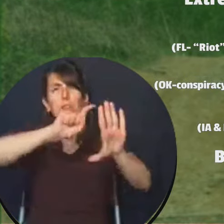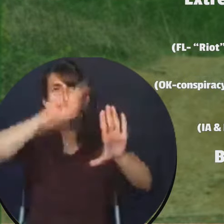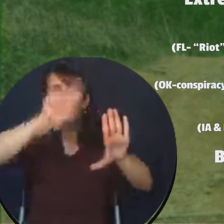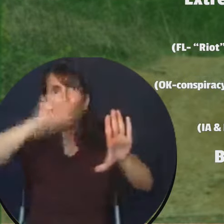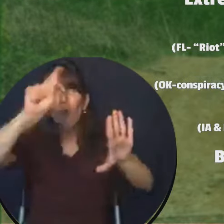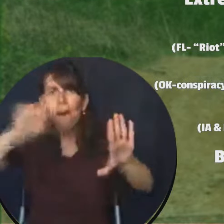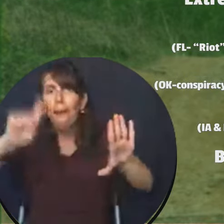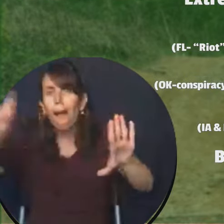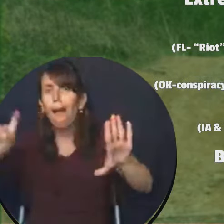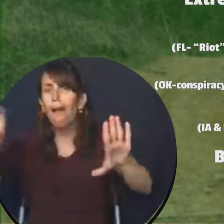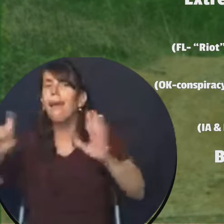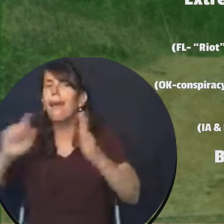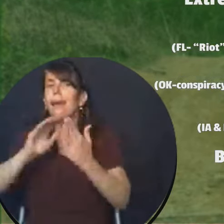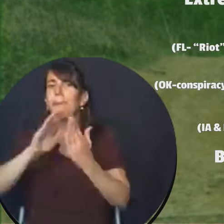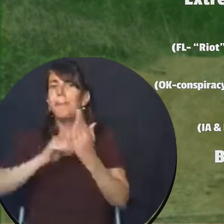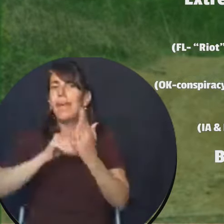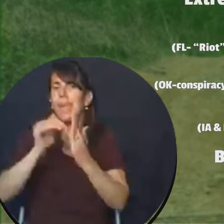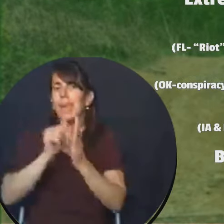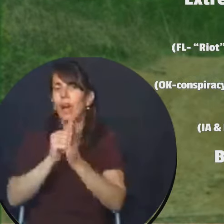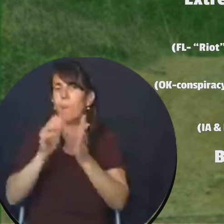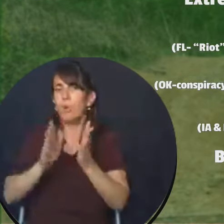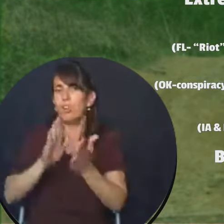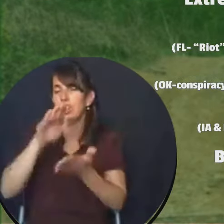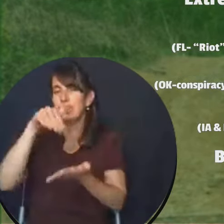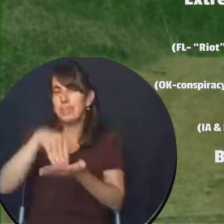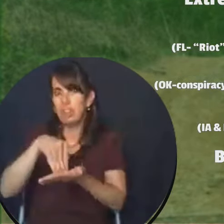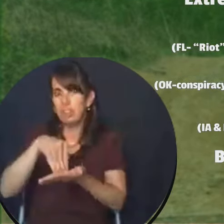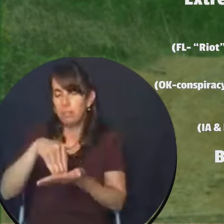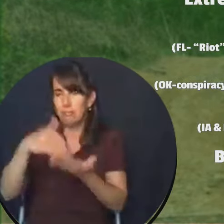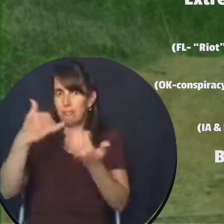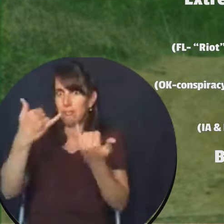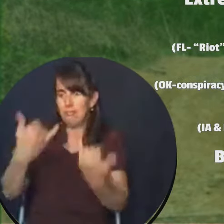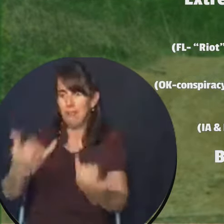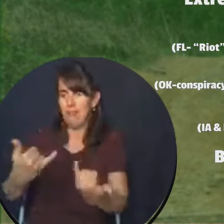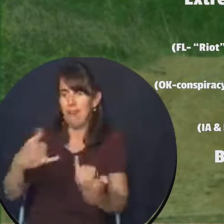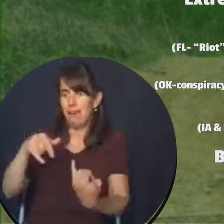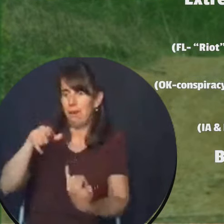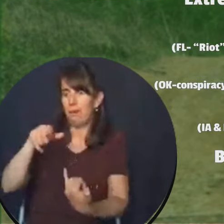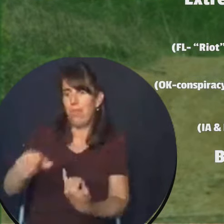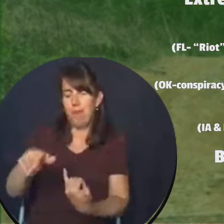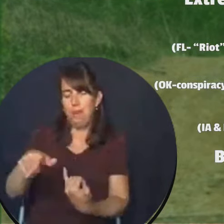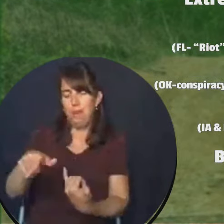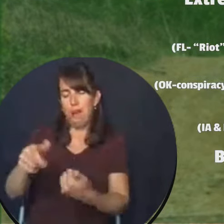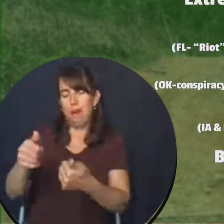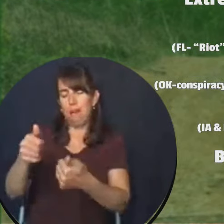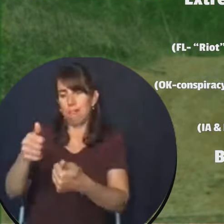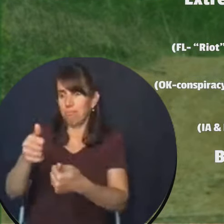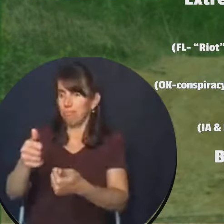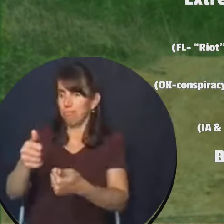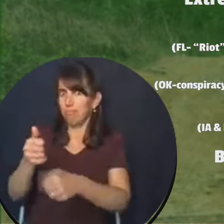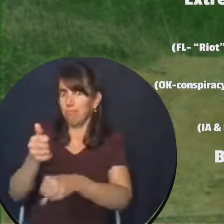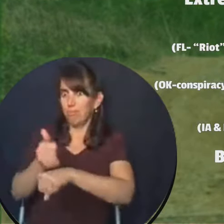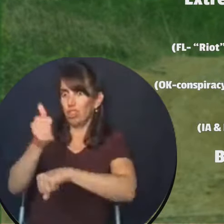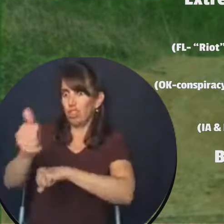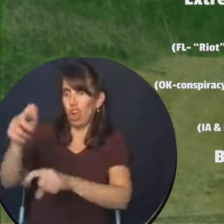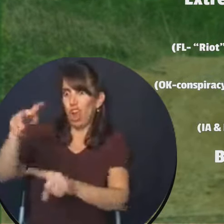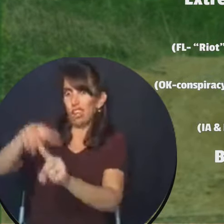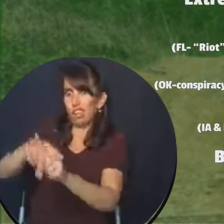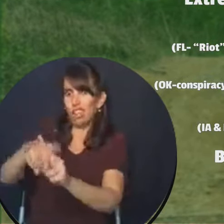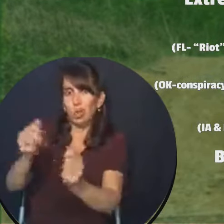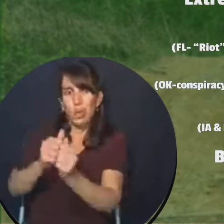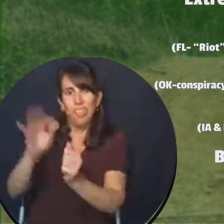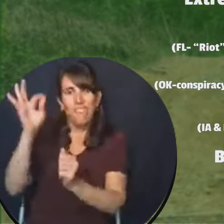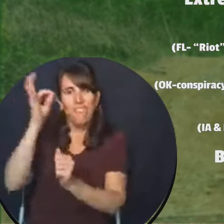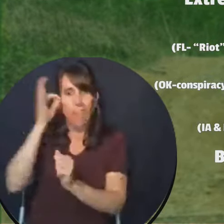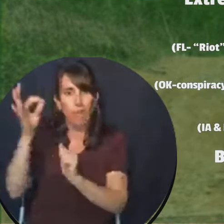charged under the Federal FACE Act. So they're being federally prosecuted in Florida. For the FACE Act is a law that was